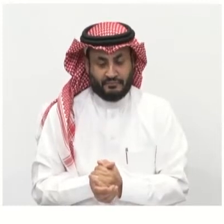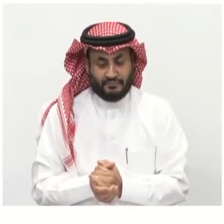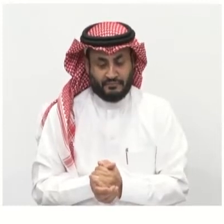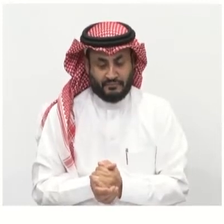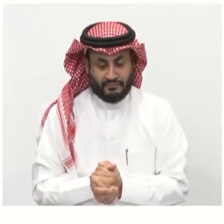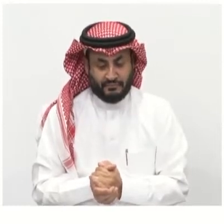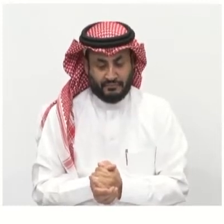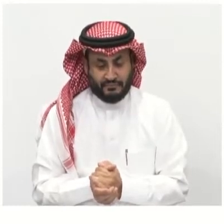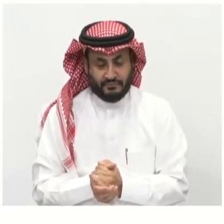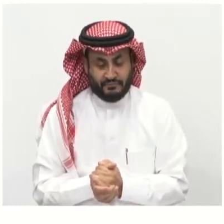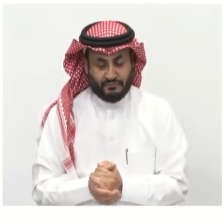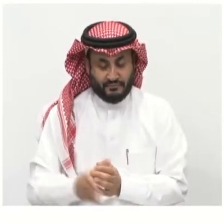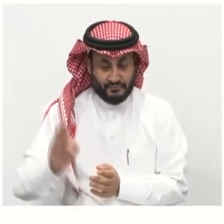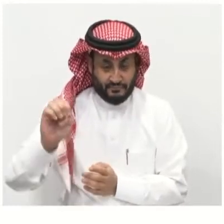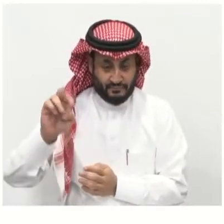beret.